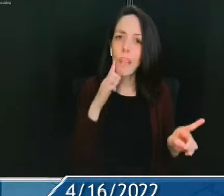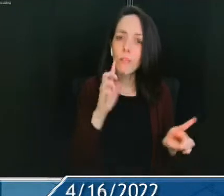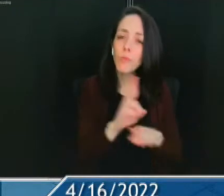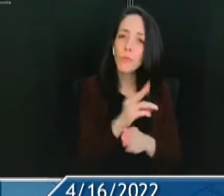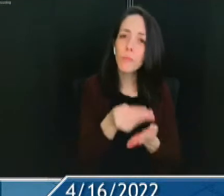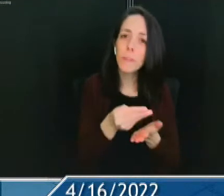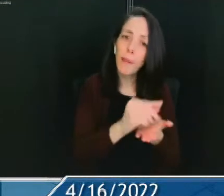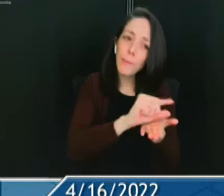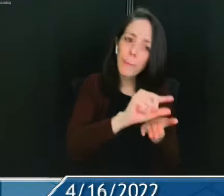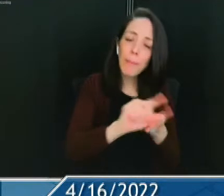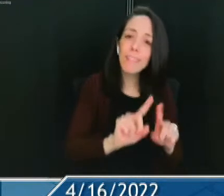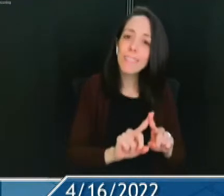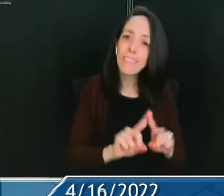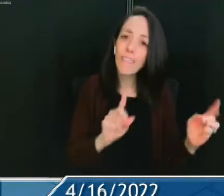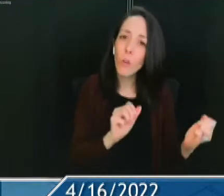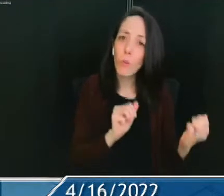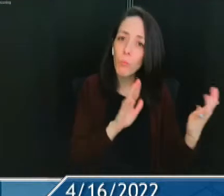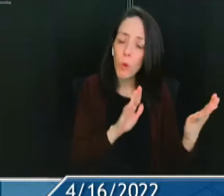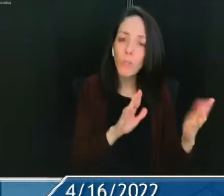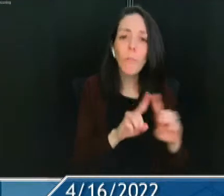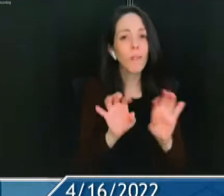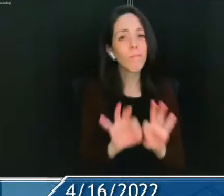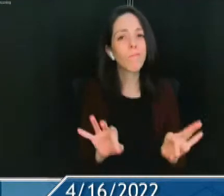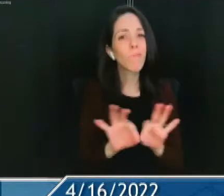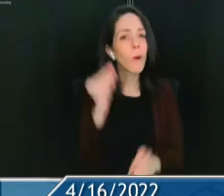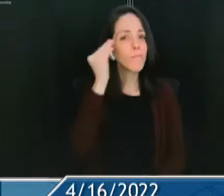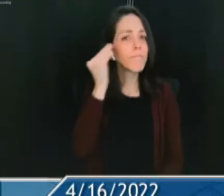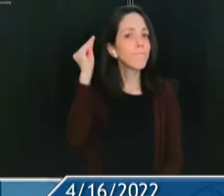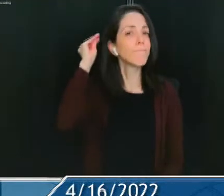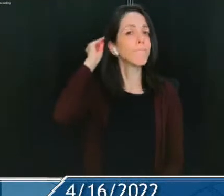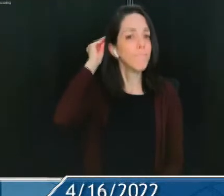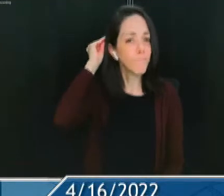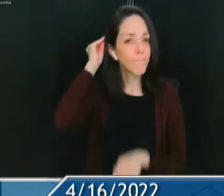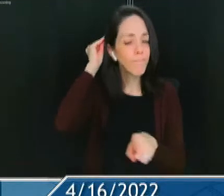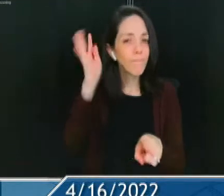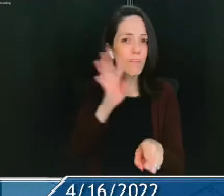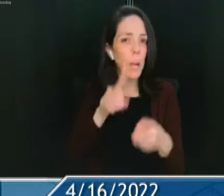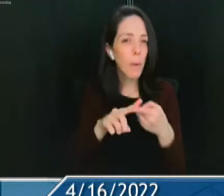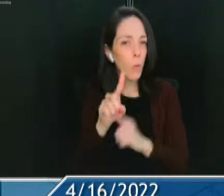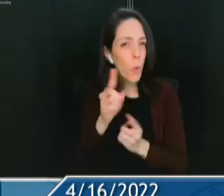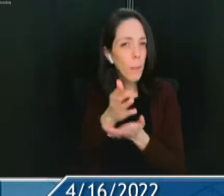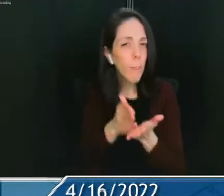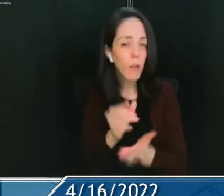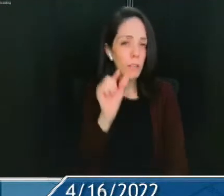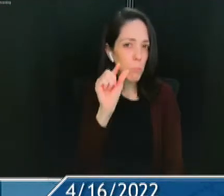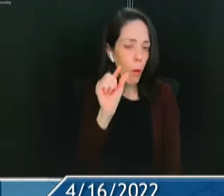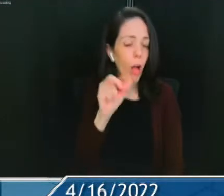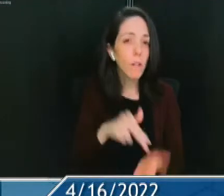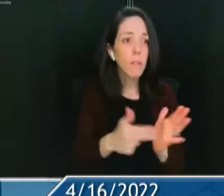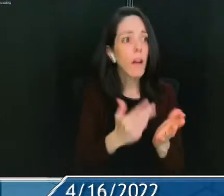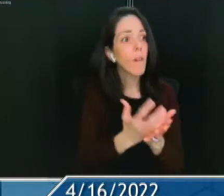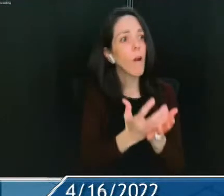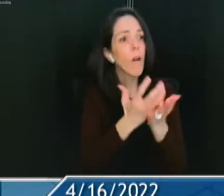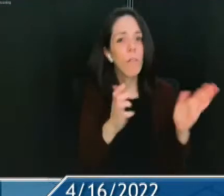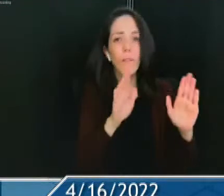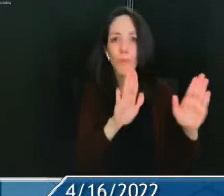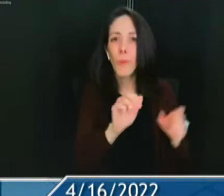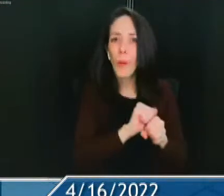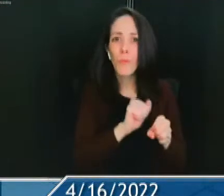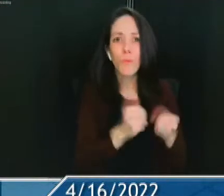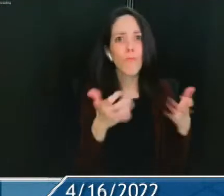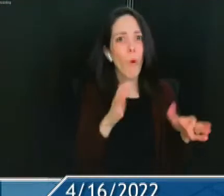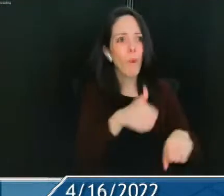just think it's important to remember that really when we talk about the general fund discretionary, we're just talking about one piece of the pie, and there's a lot of really great and important work that's happening